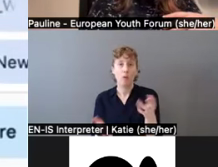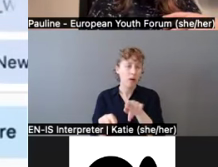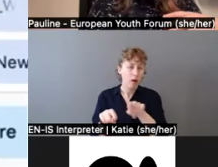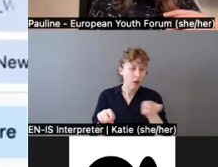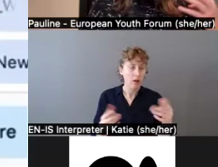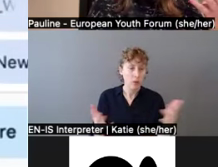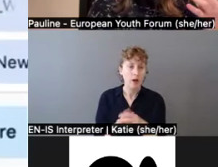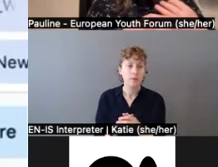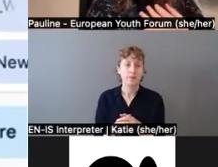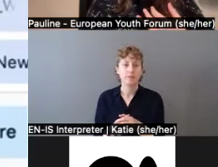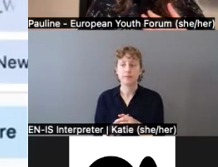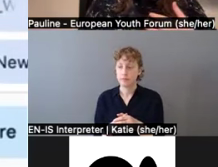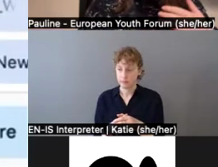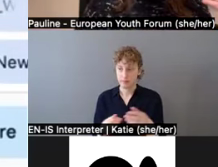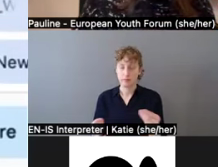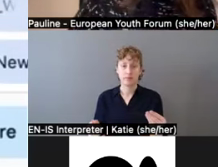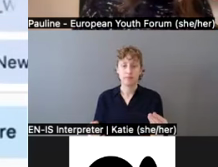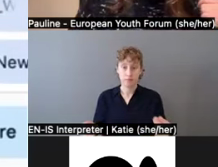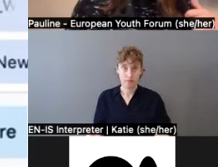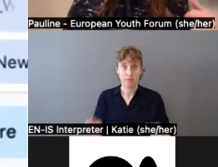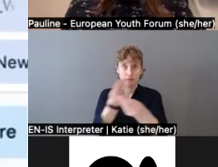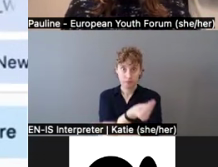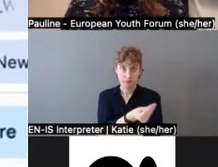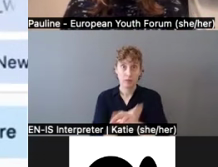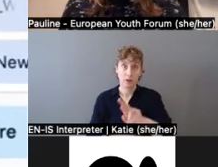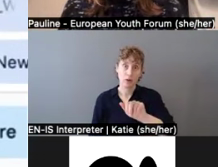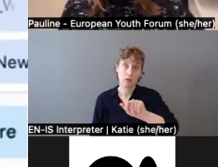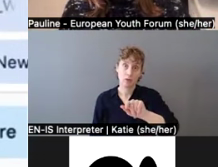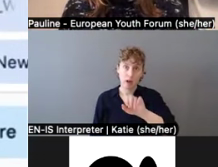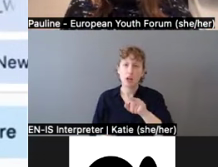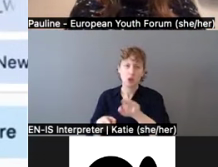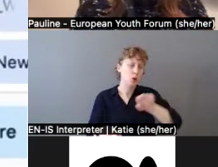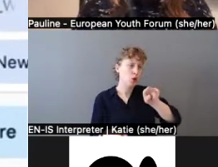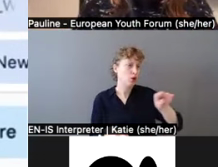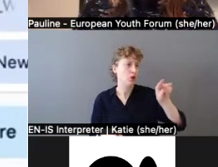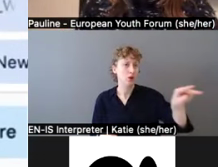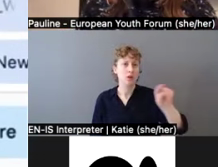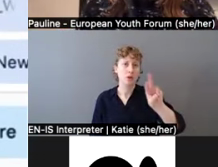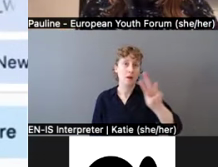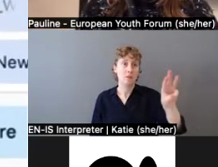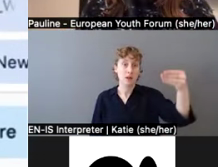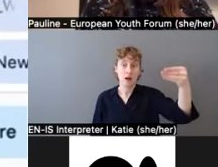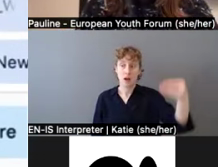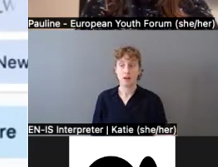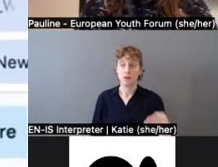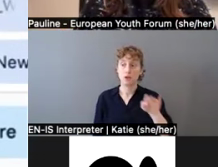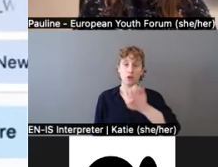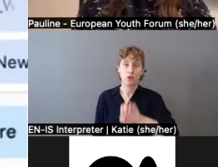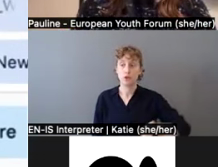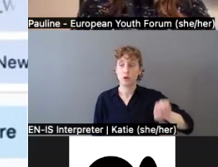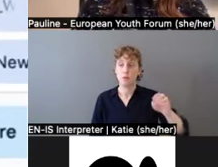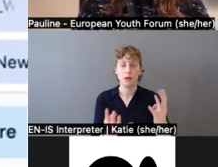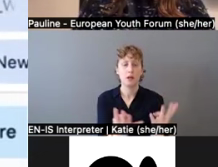euros. For this, you can use the website of the European Commission, which is also available in the funding